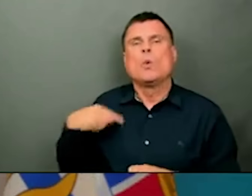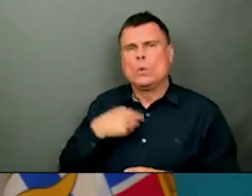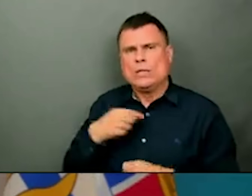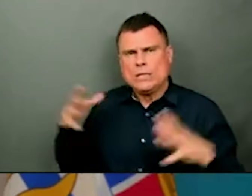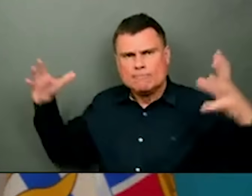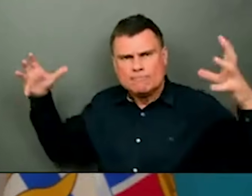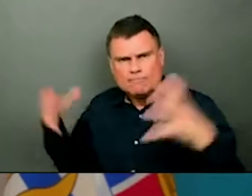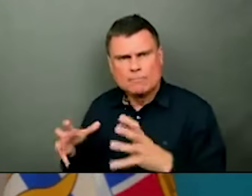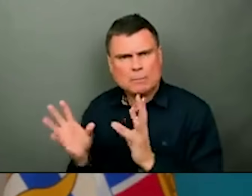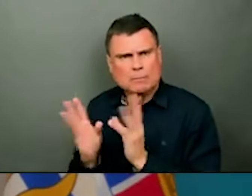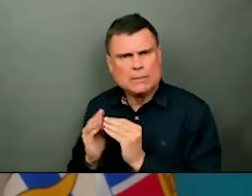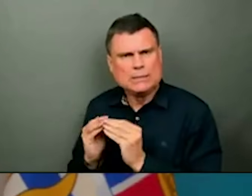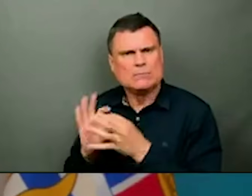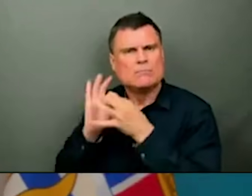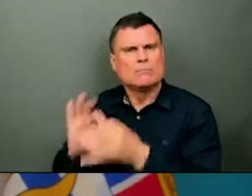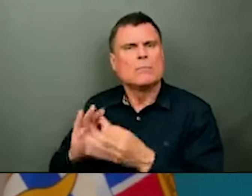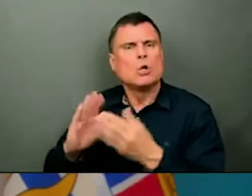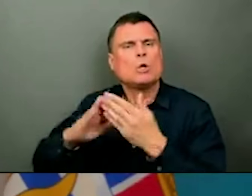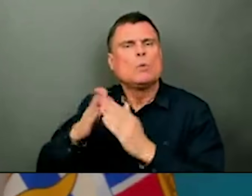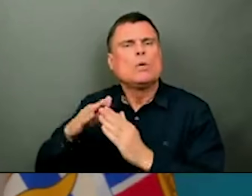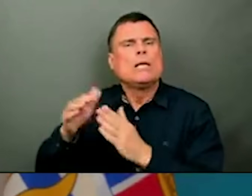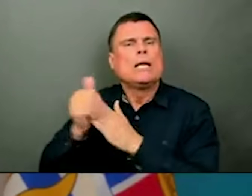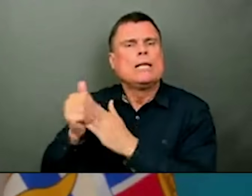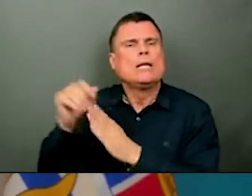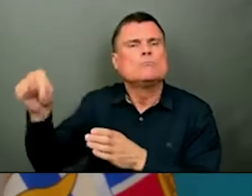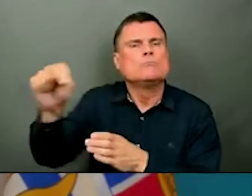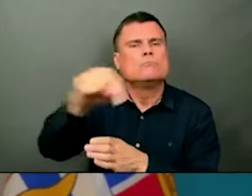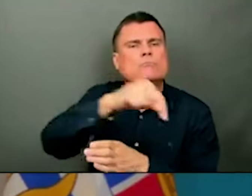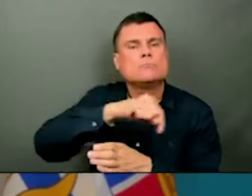groups, both here in Fraser Health, but around the